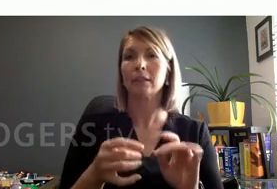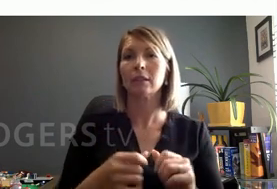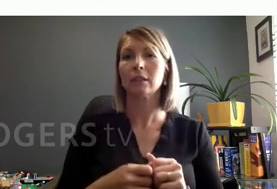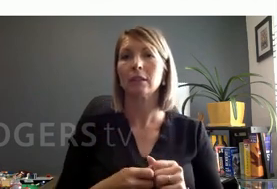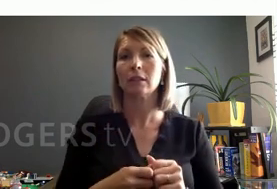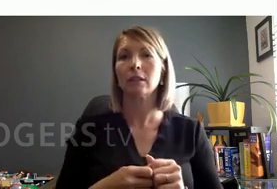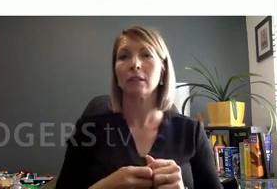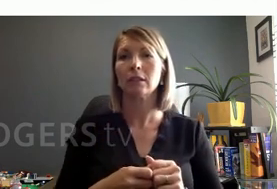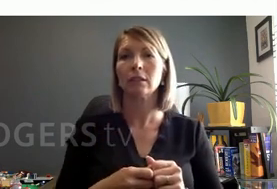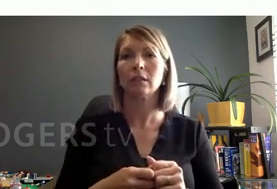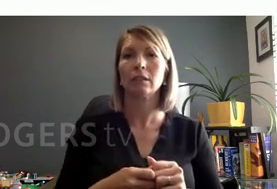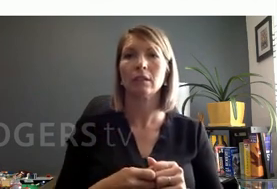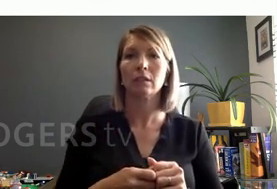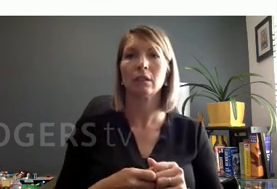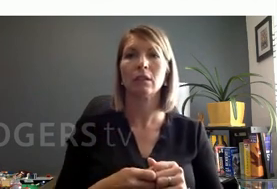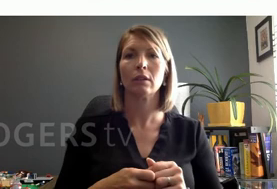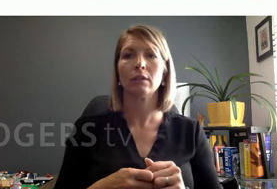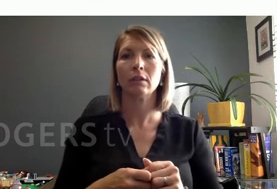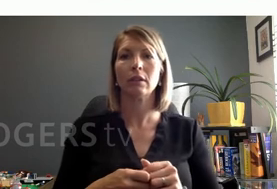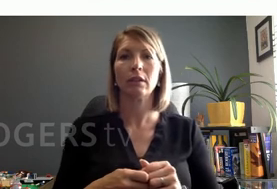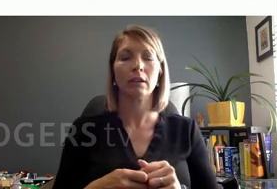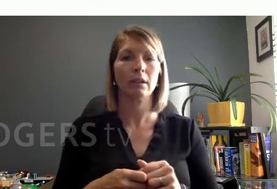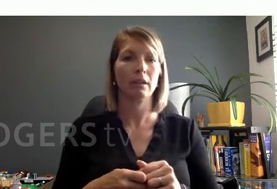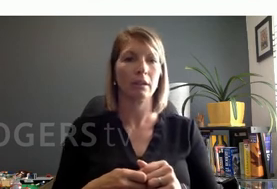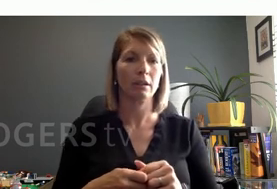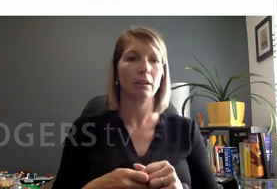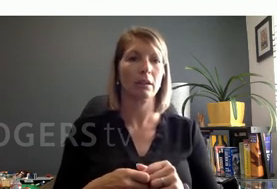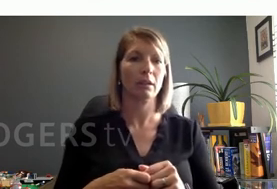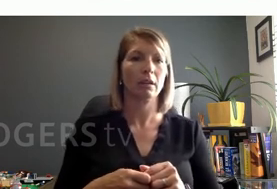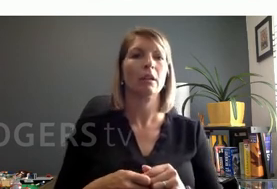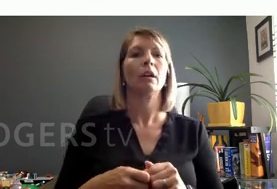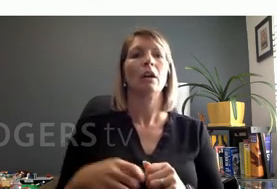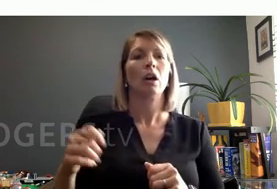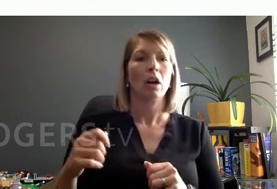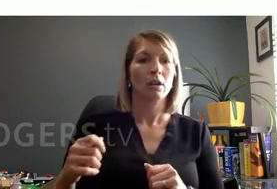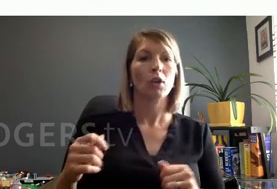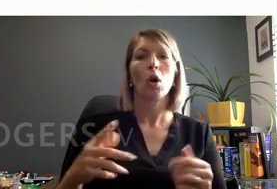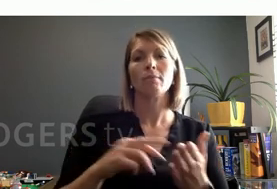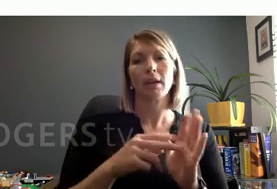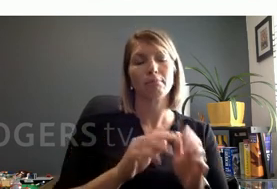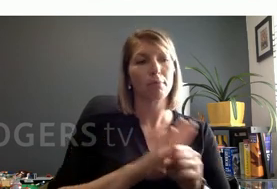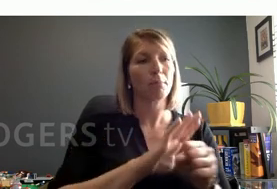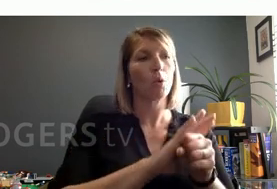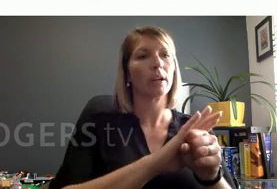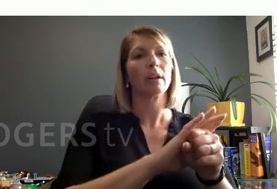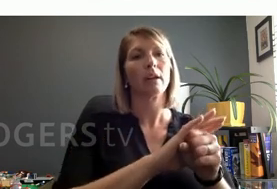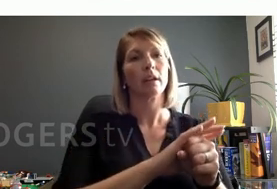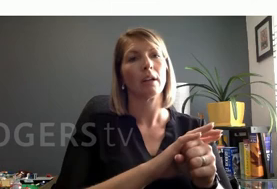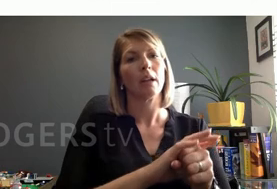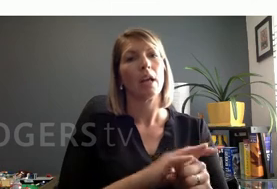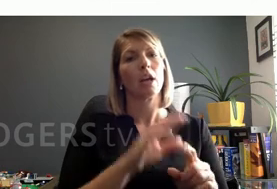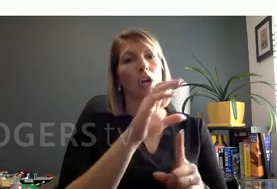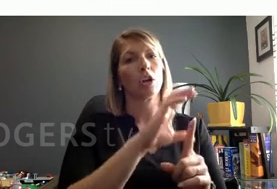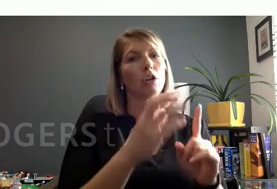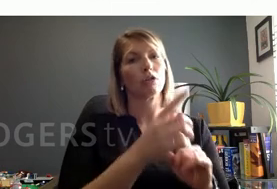thing you'd like to make sure you say, or anything that you'd add in terms of promoting multiculturalism? Just something quick.